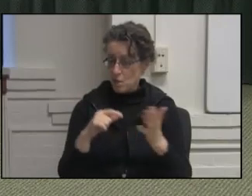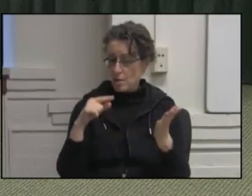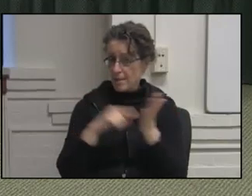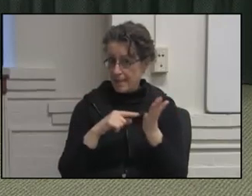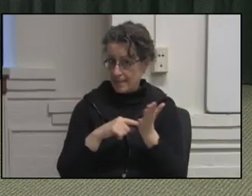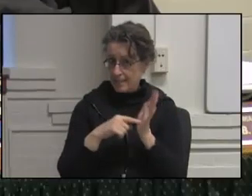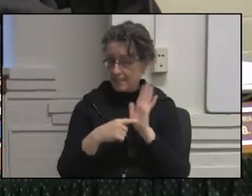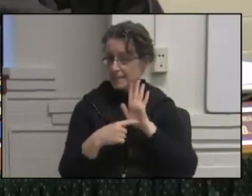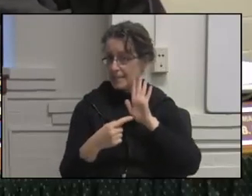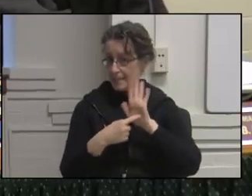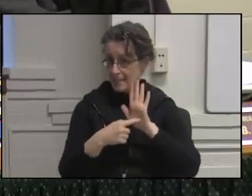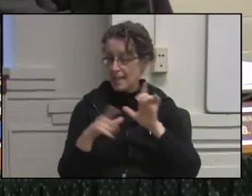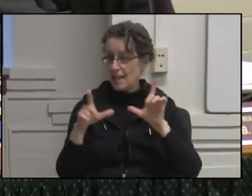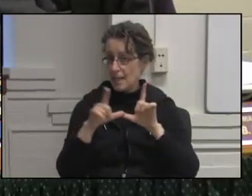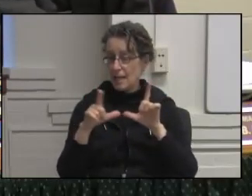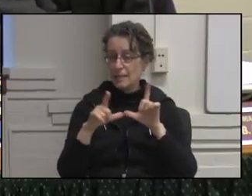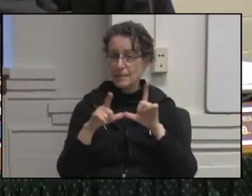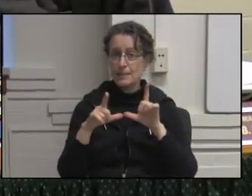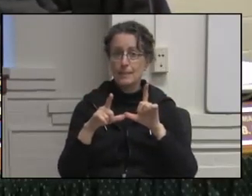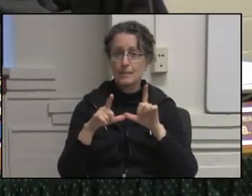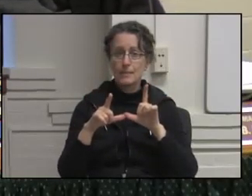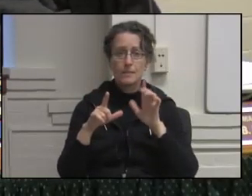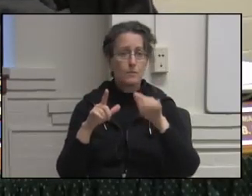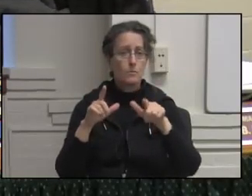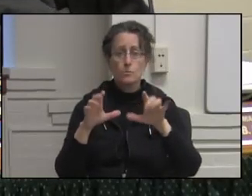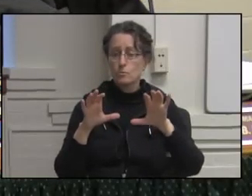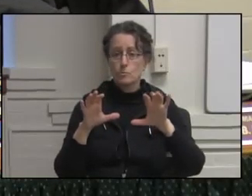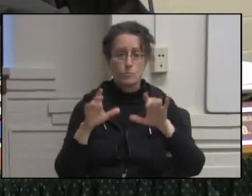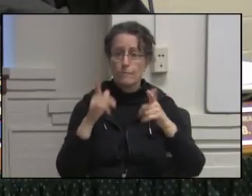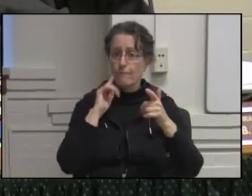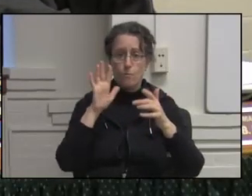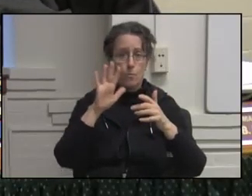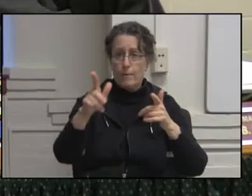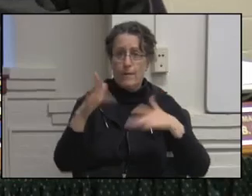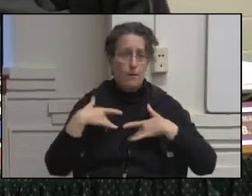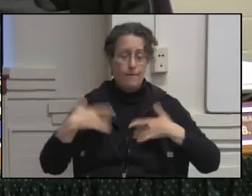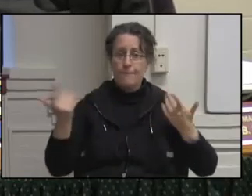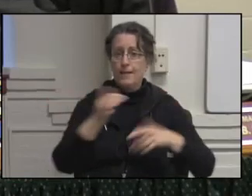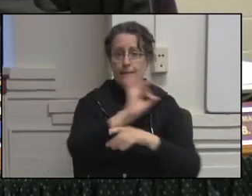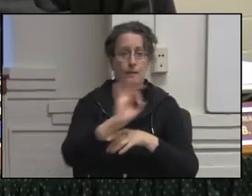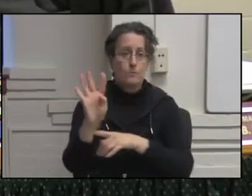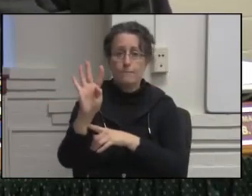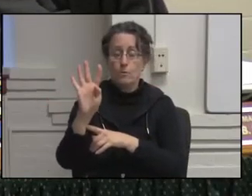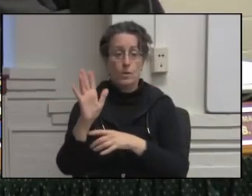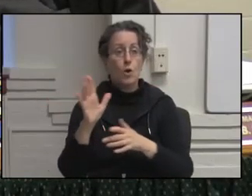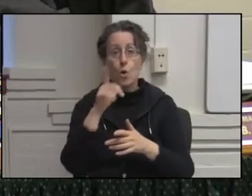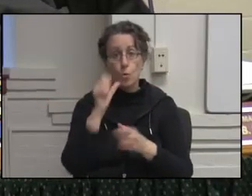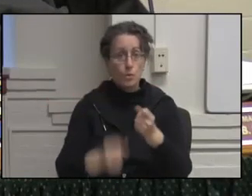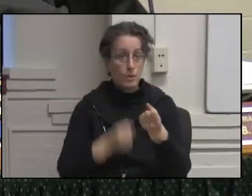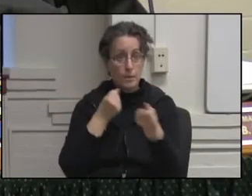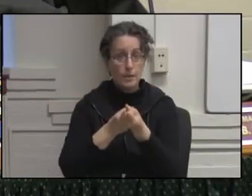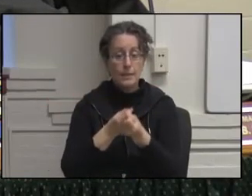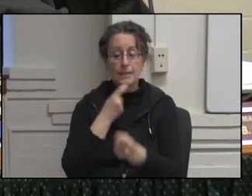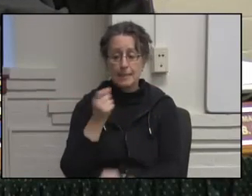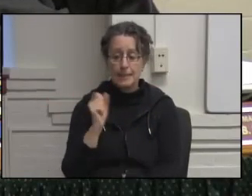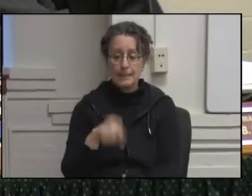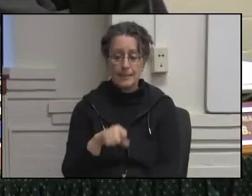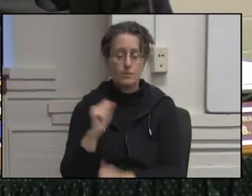be licensing to do whatever they're doing from 9 to 4. All those in favor, please say